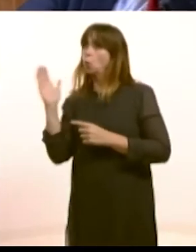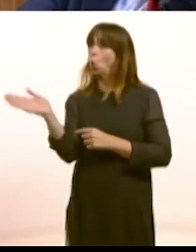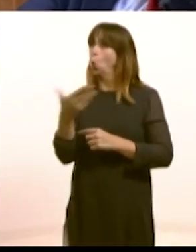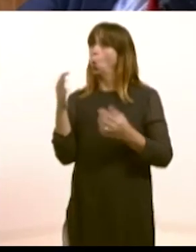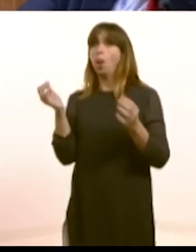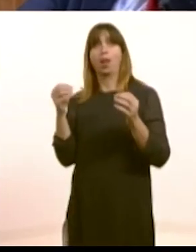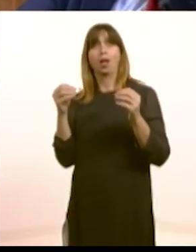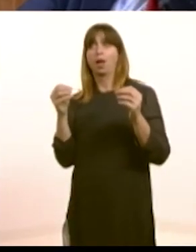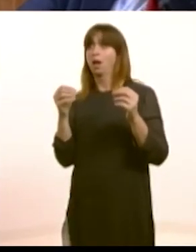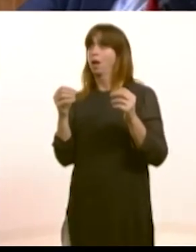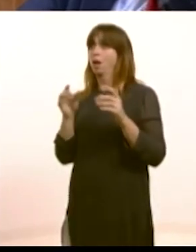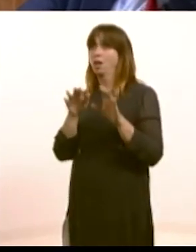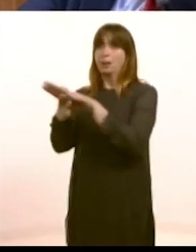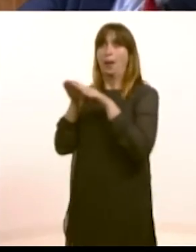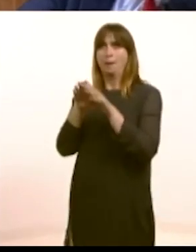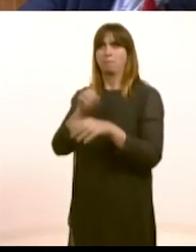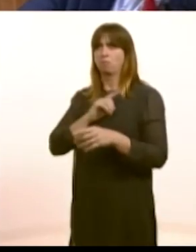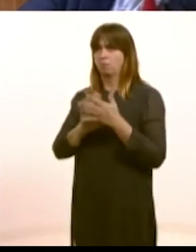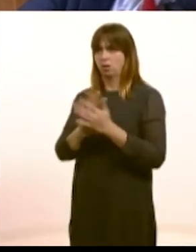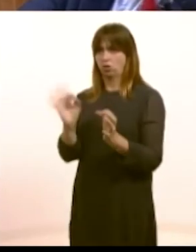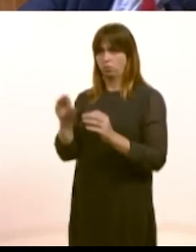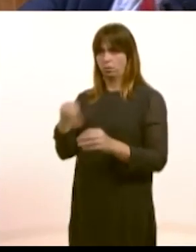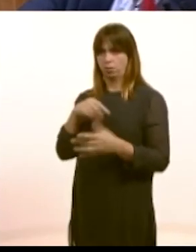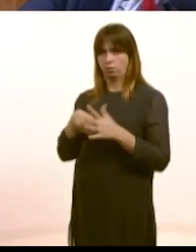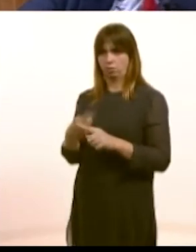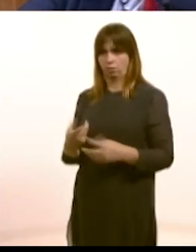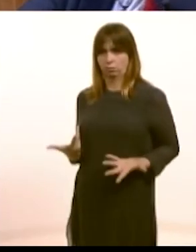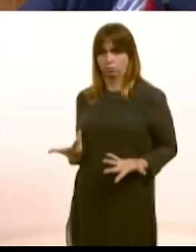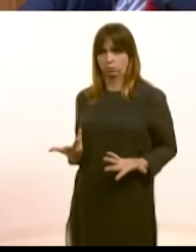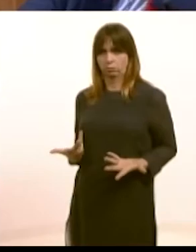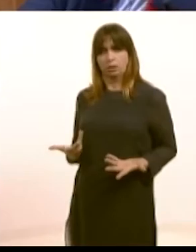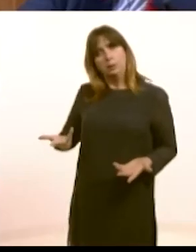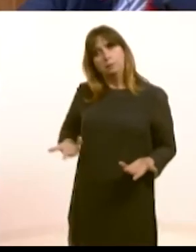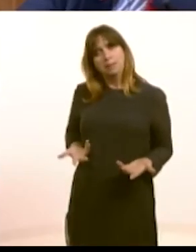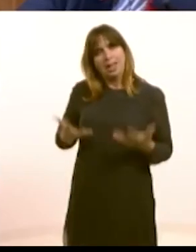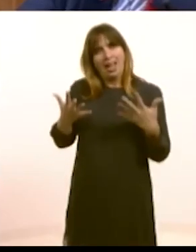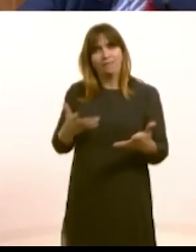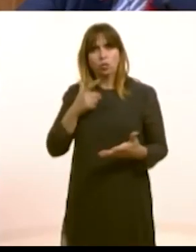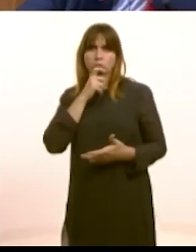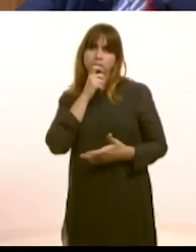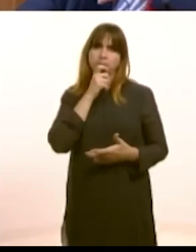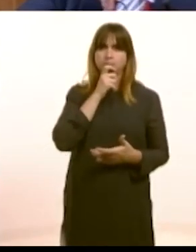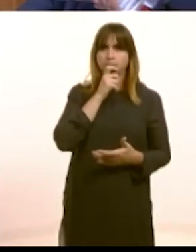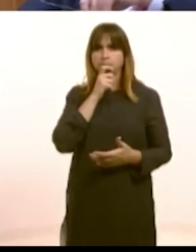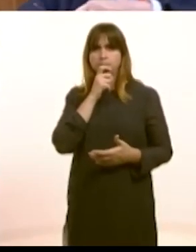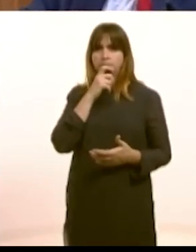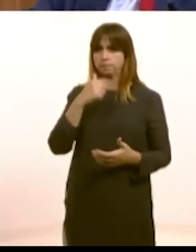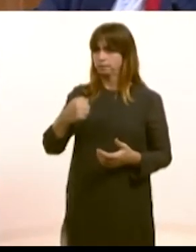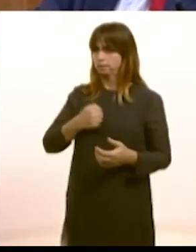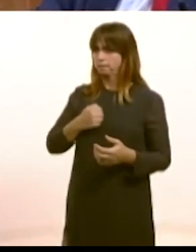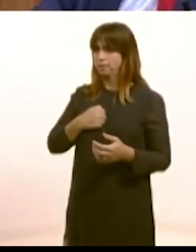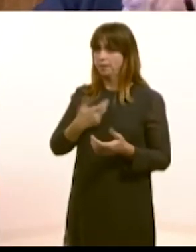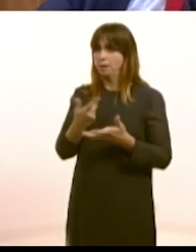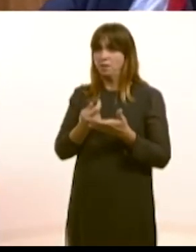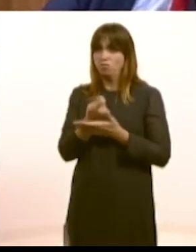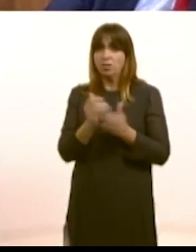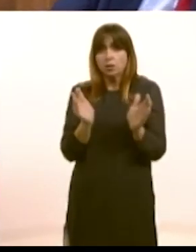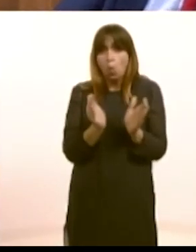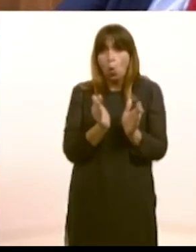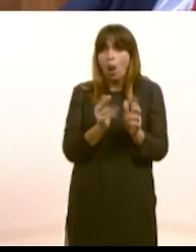relief and nobody pays business rates. And like any business, businesses have to take decisions as to the size of their premises in order